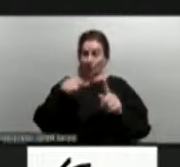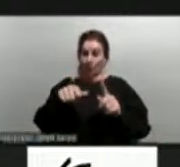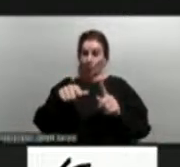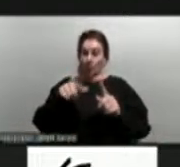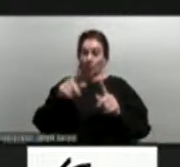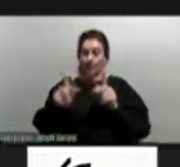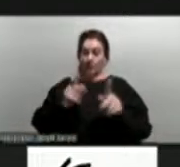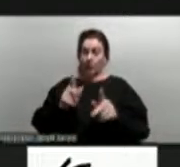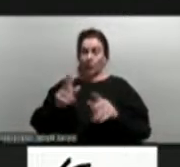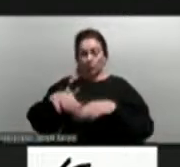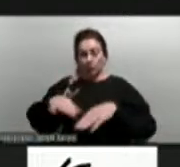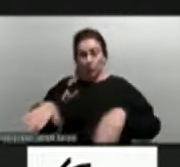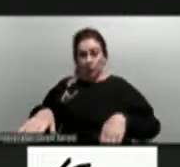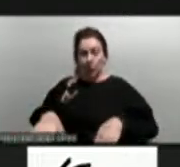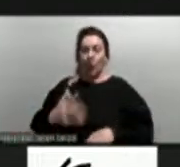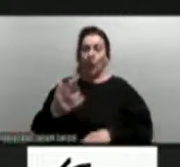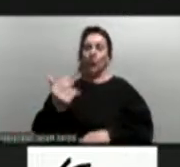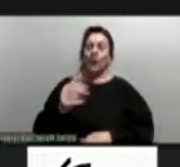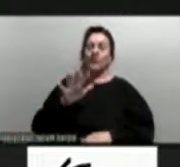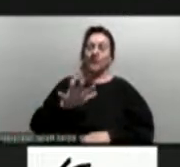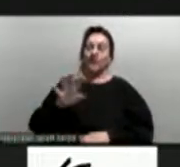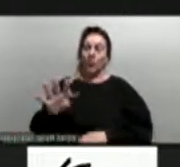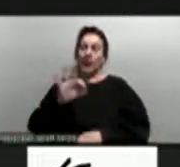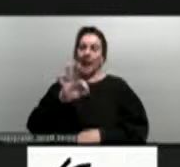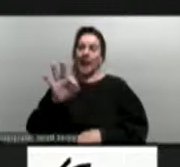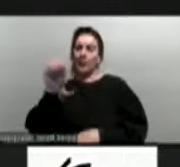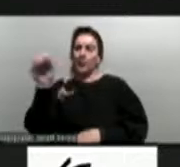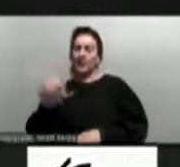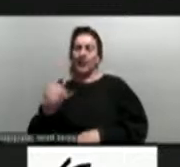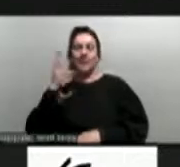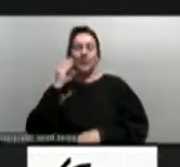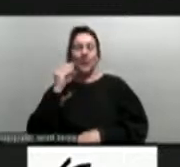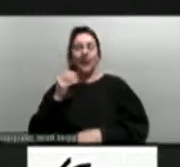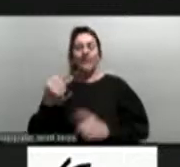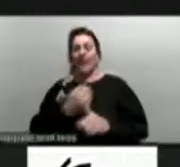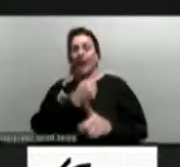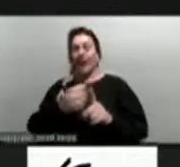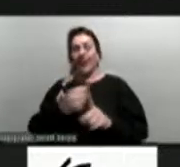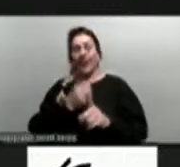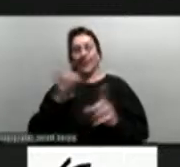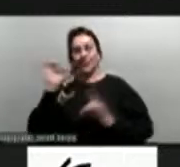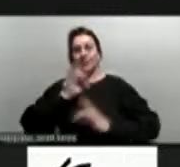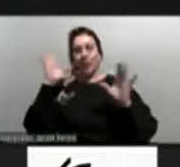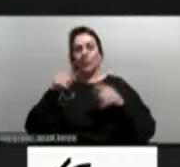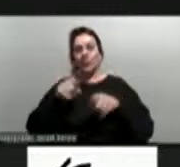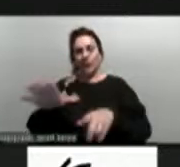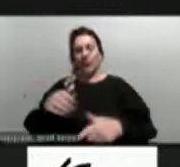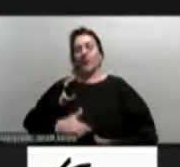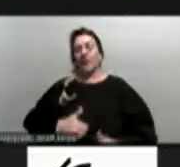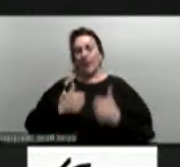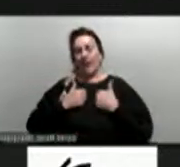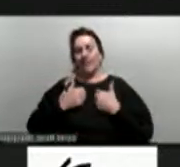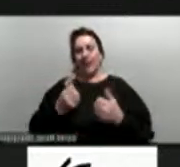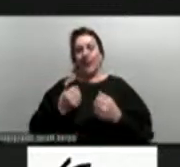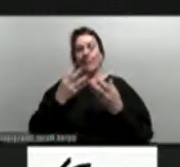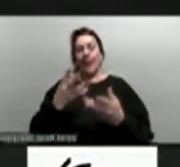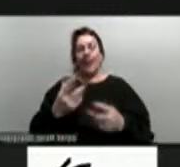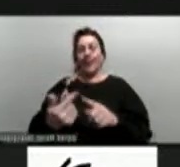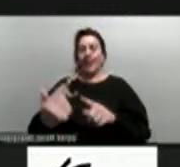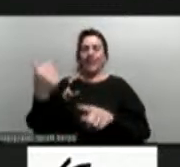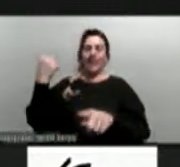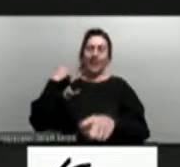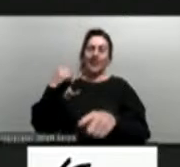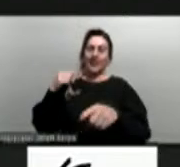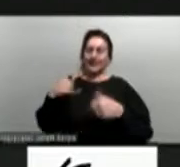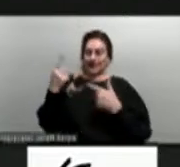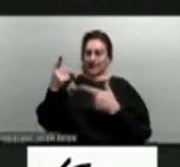1,354, 99% experienced violence and trauma in their lives. many of them dating back to childhood. It is clear